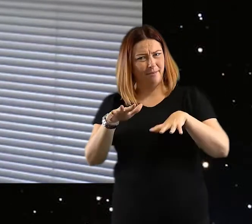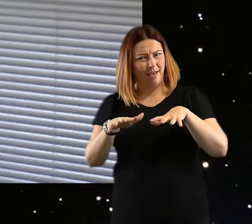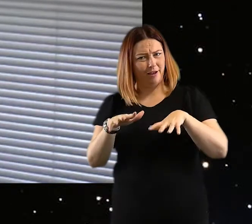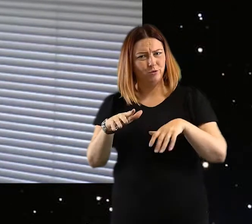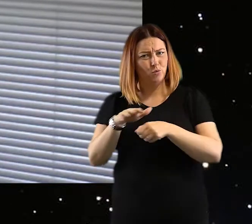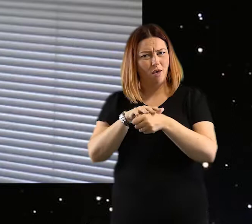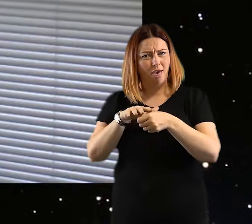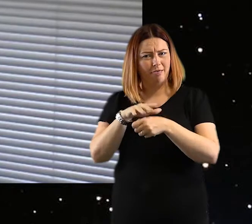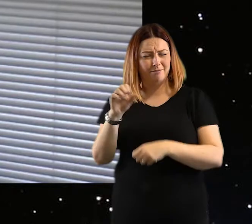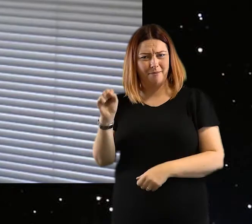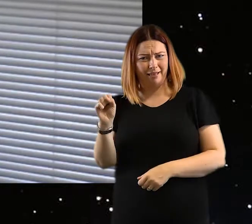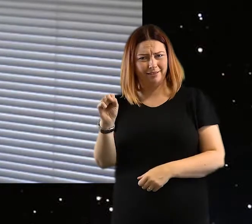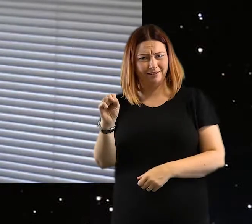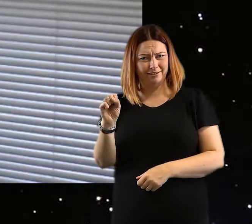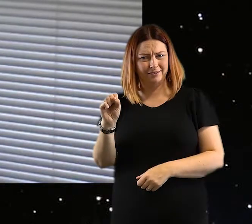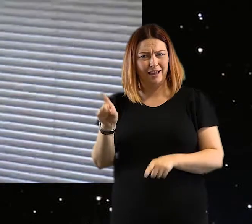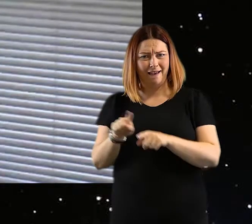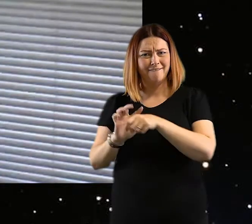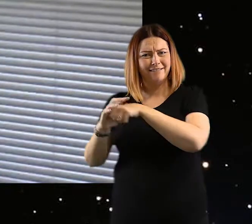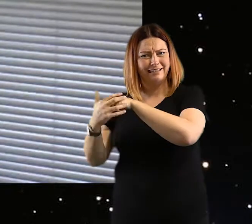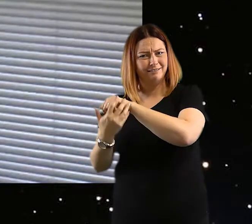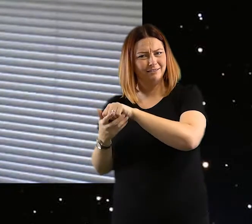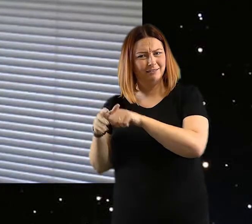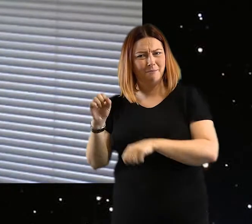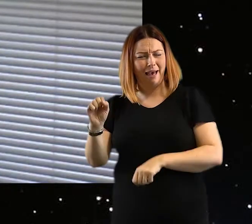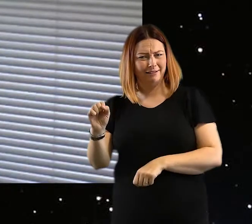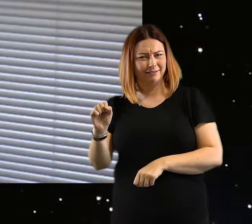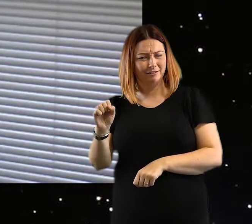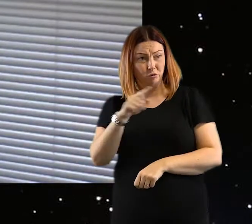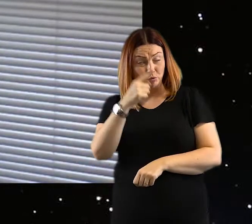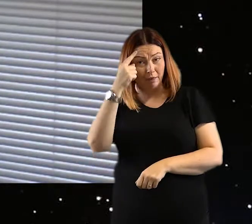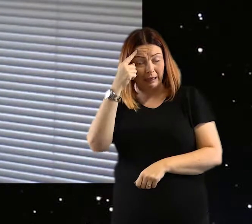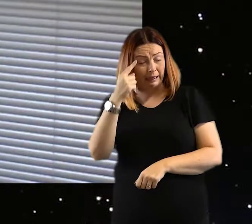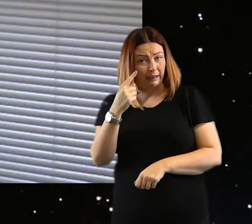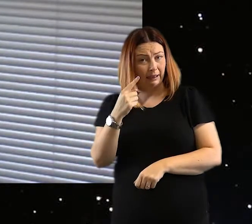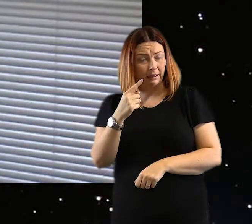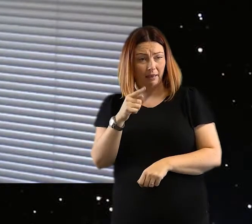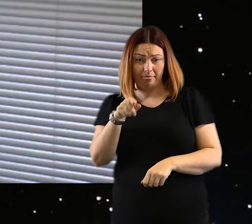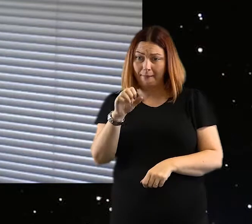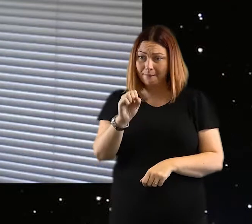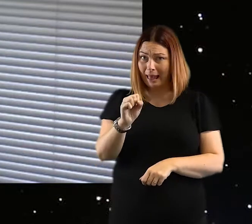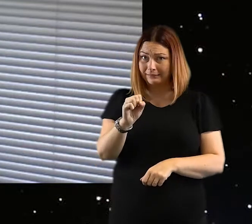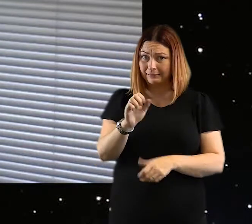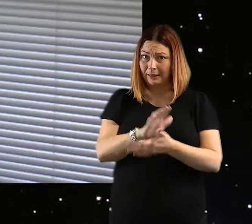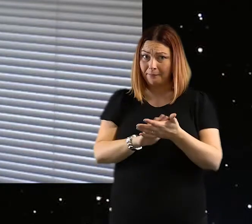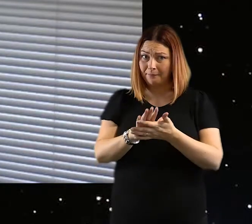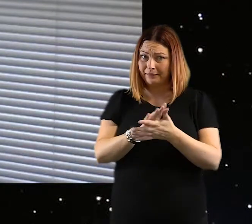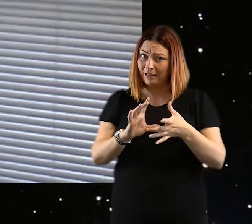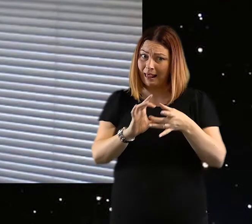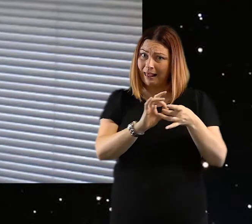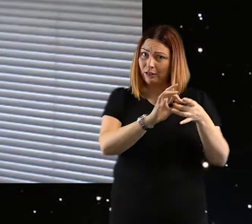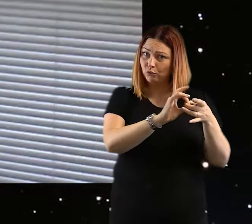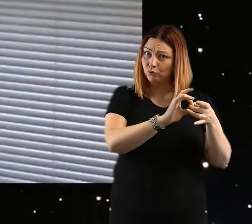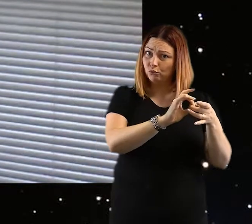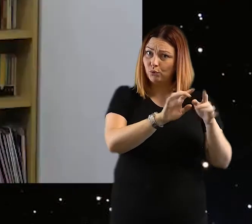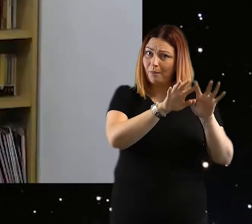Earth mass, very close to the mass of the Earth and Venus? Is anyone suggesting there's something special about that mass, something about planetary formation